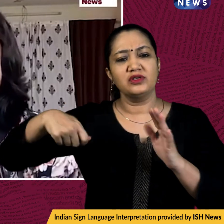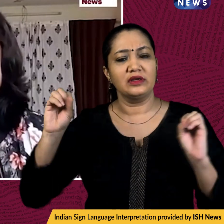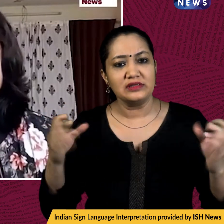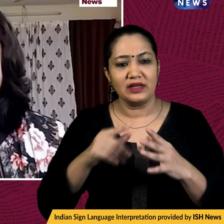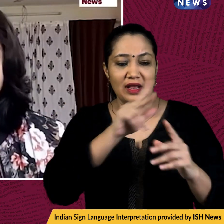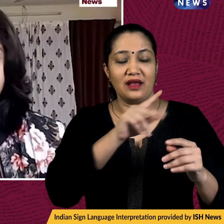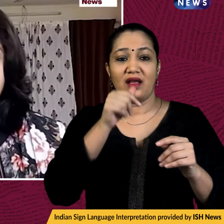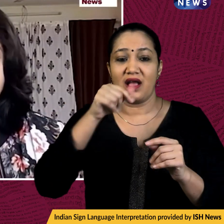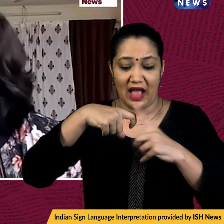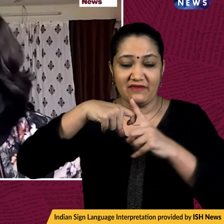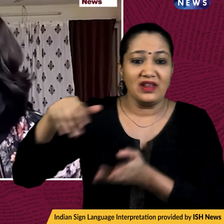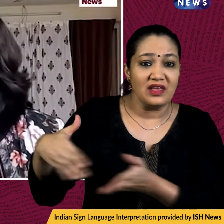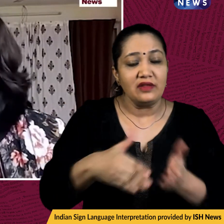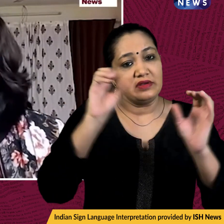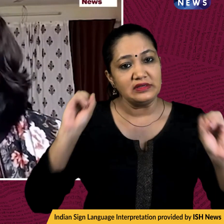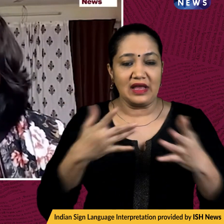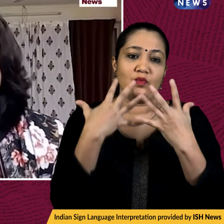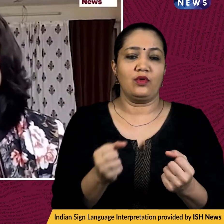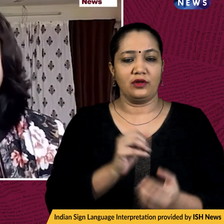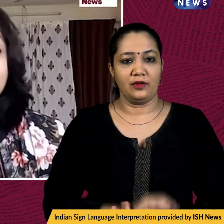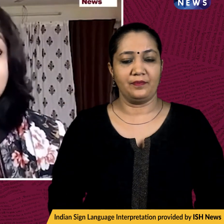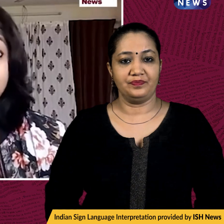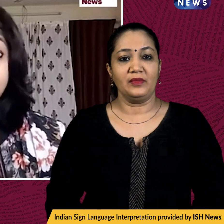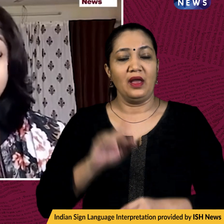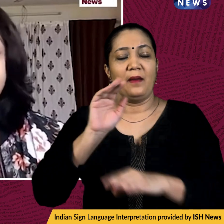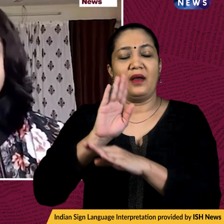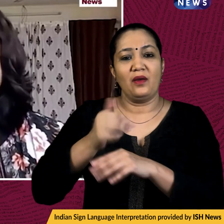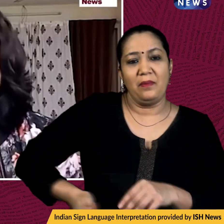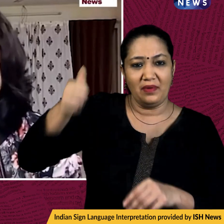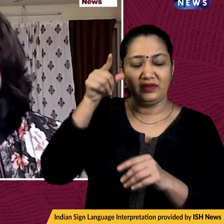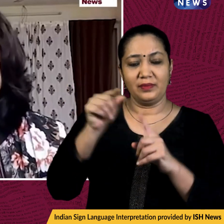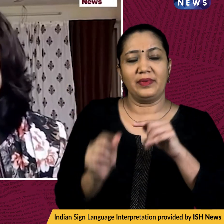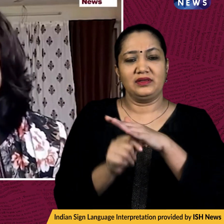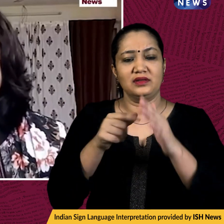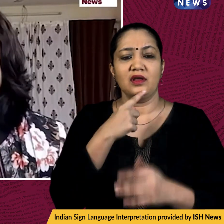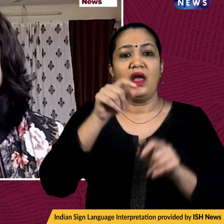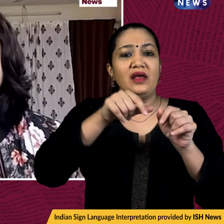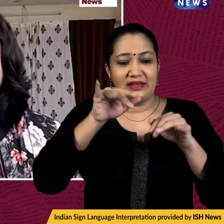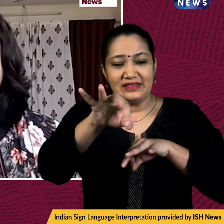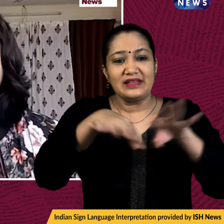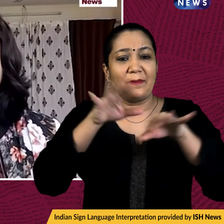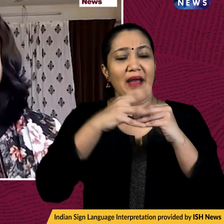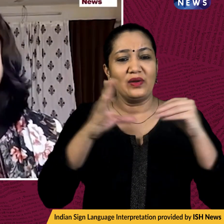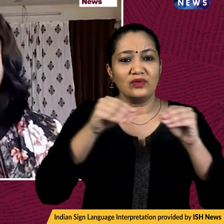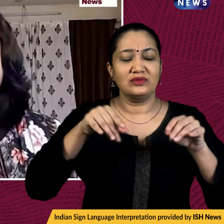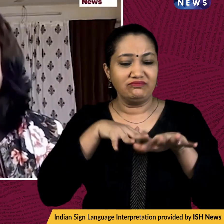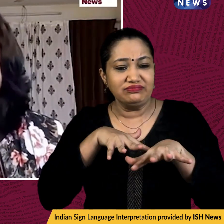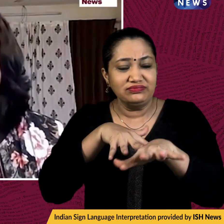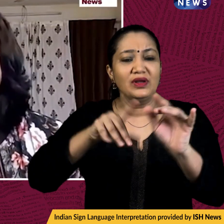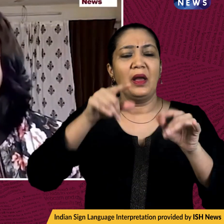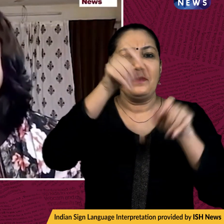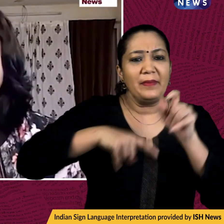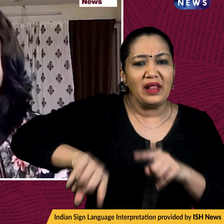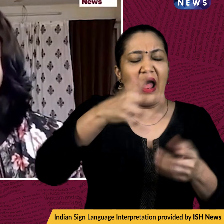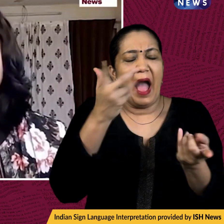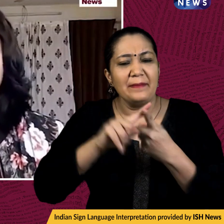project across the Kaveri River. Congress State President D.K. Shivakumar apologized to the people of the city today as their march